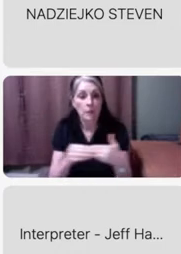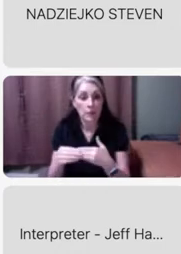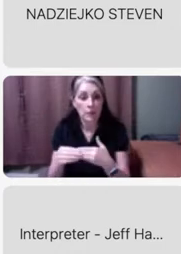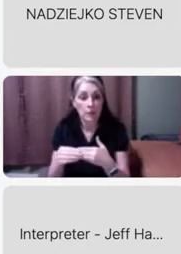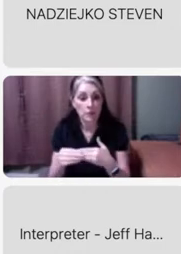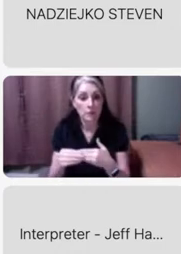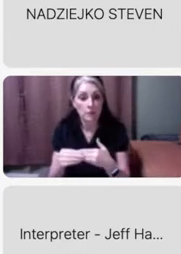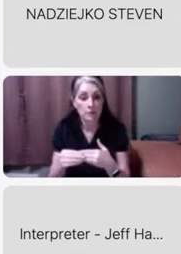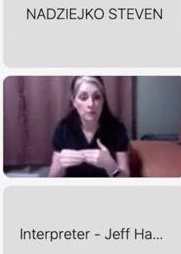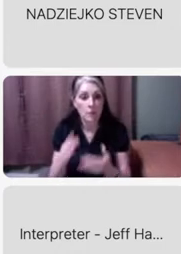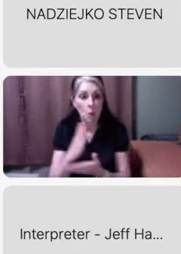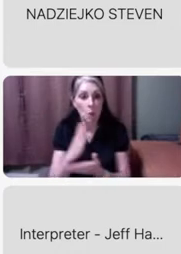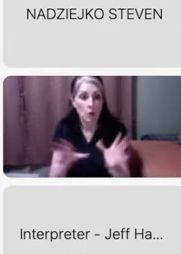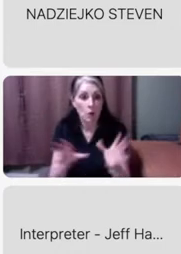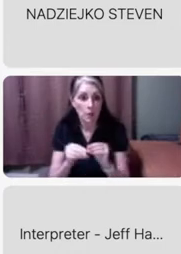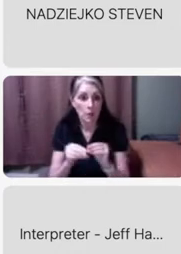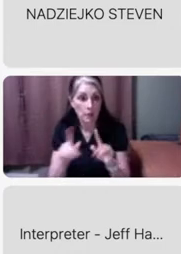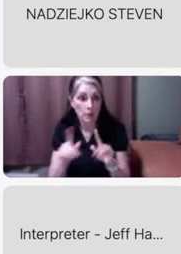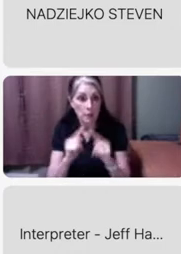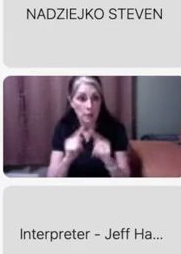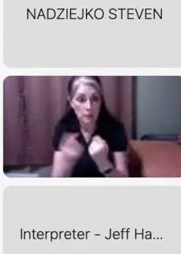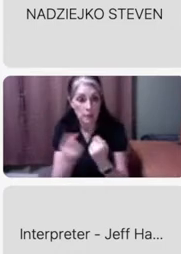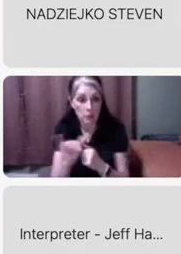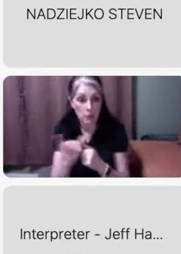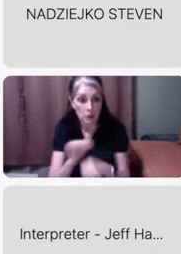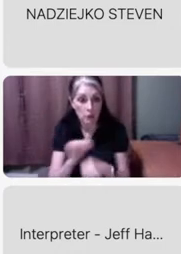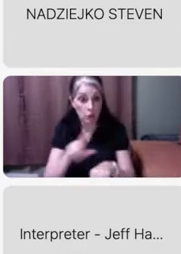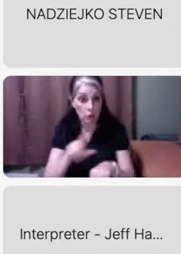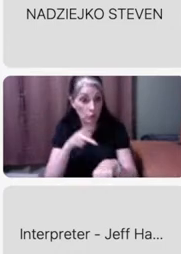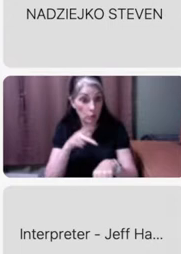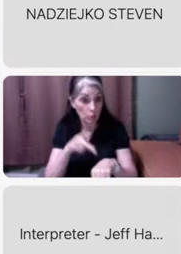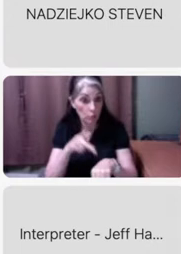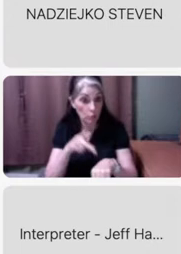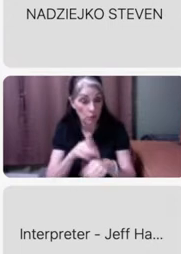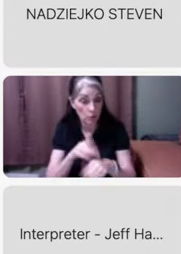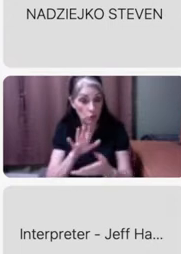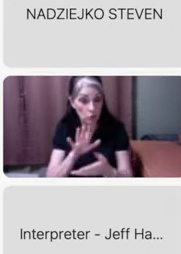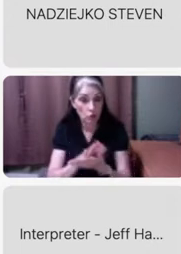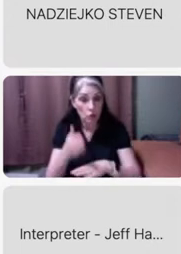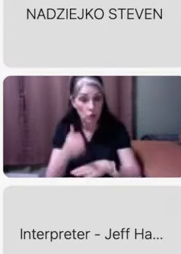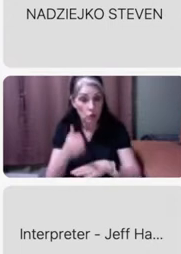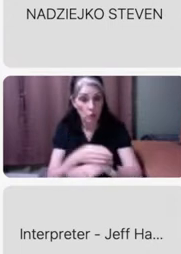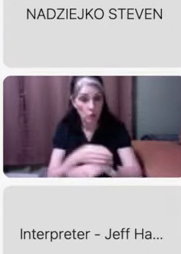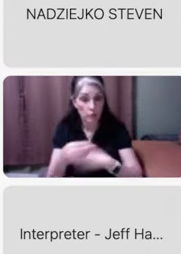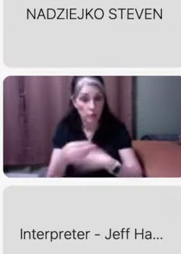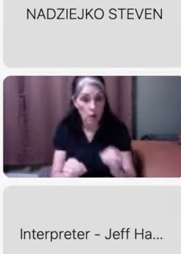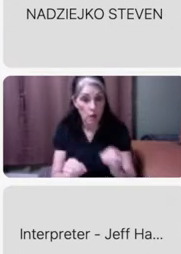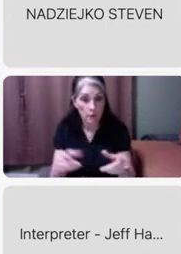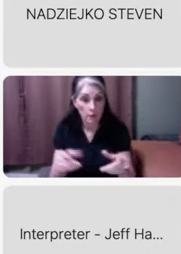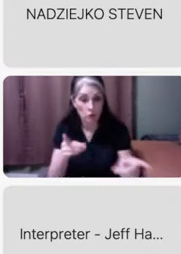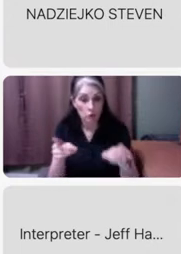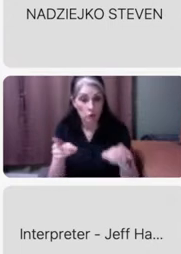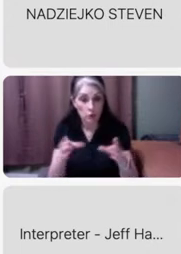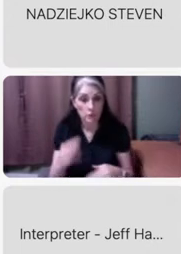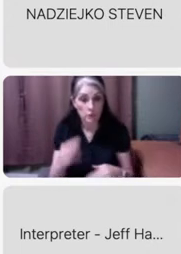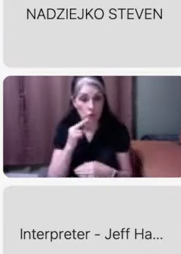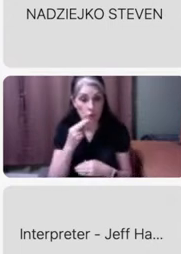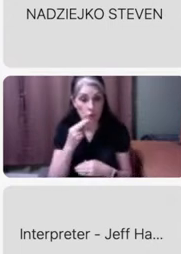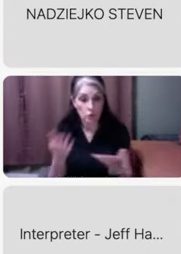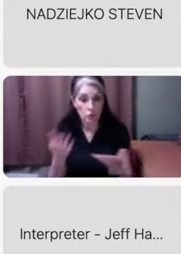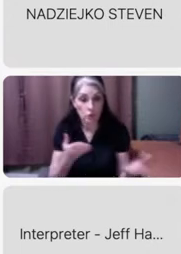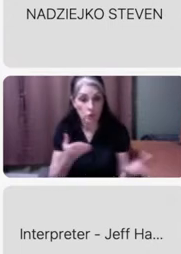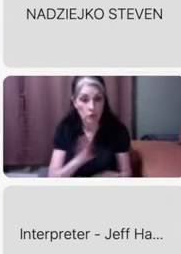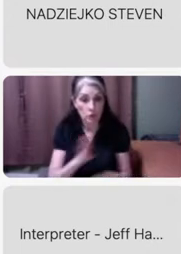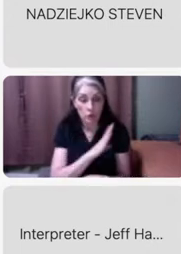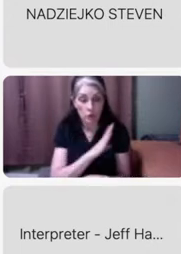team there was principals there there was school improvement office there was the director of nutrition services and even a board